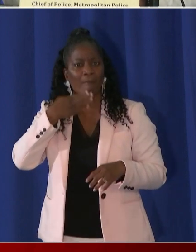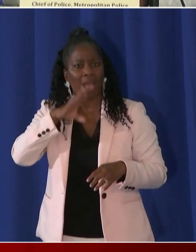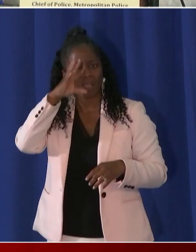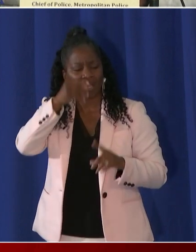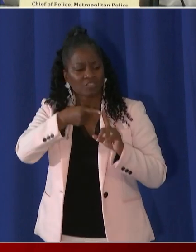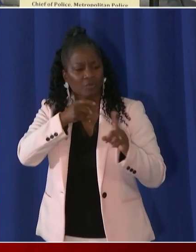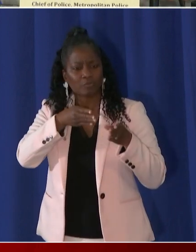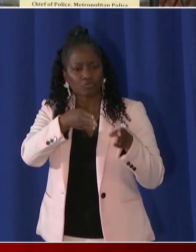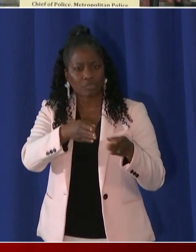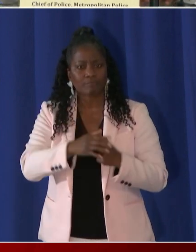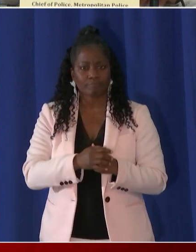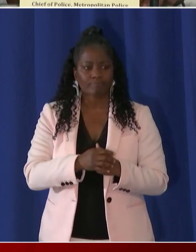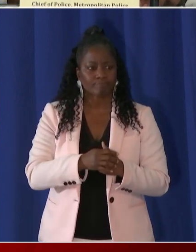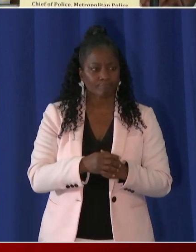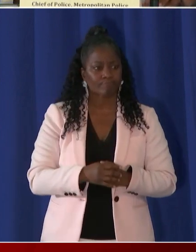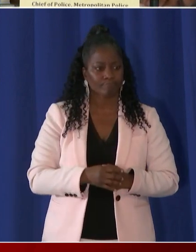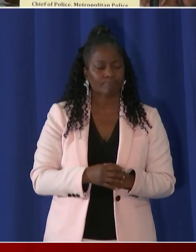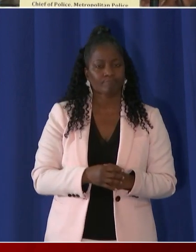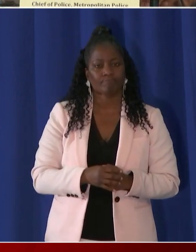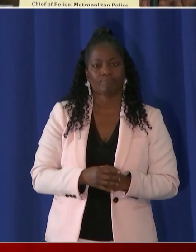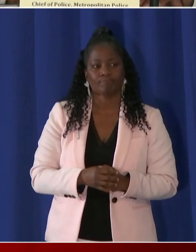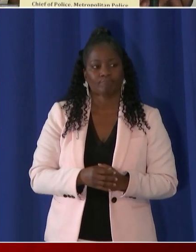do. Next slide.